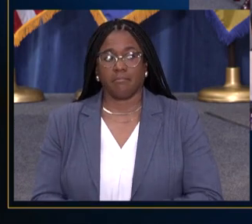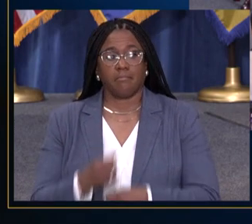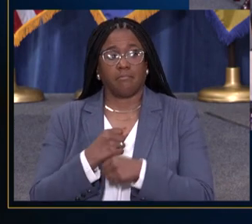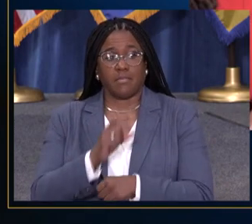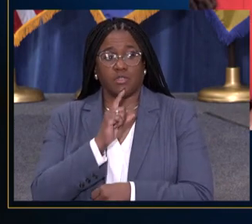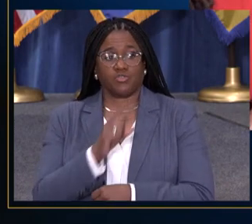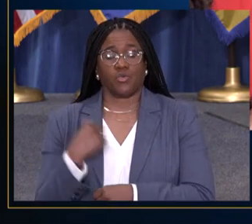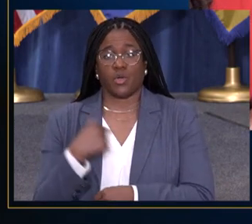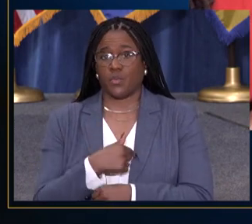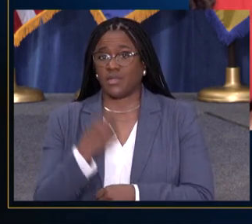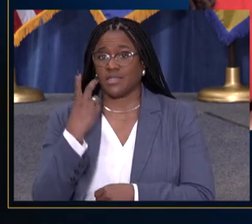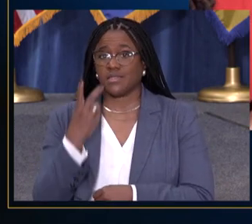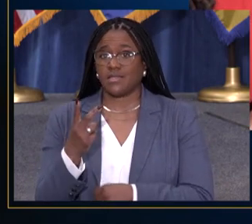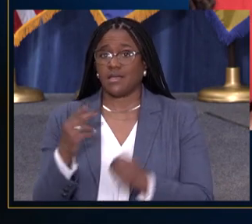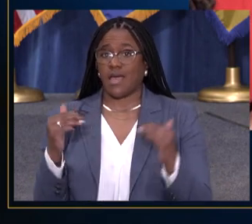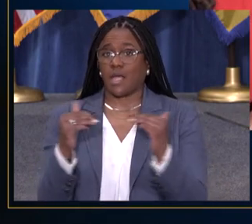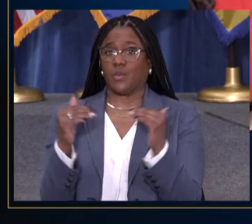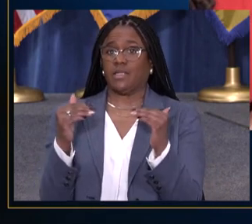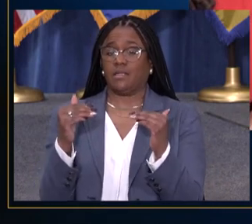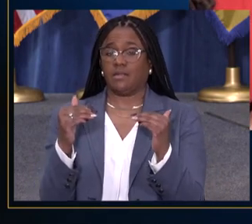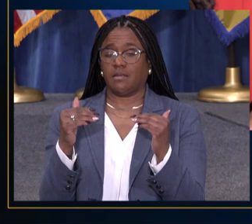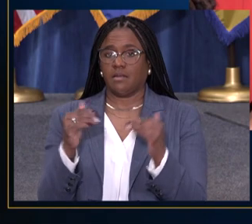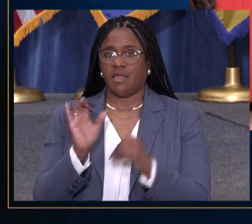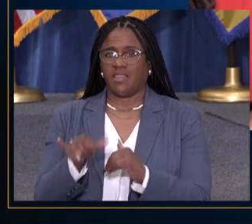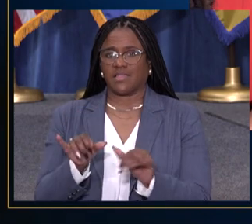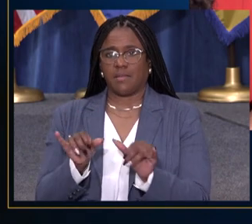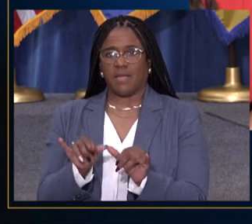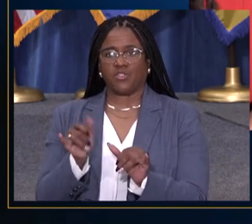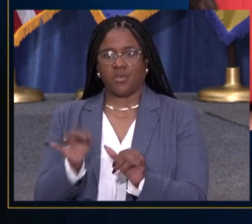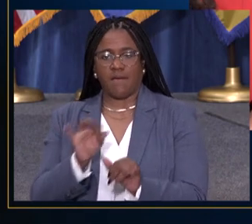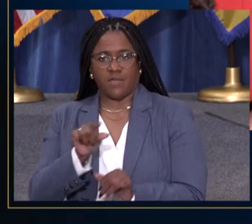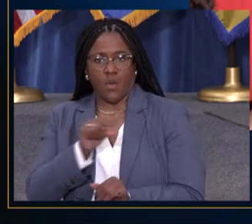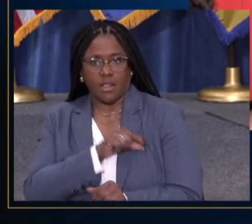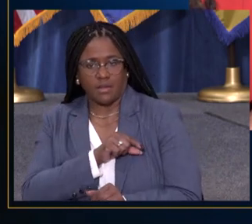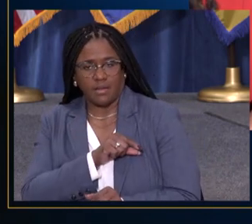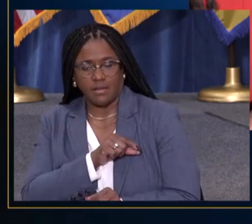we see equity as a measure of quality